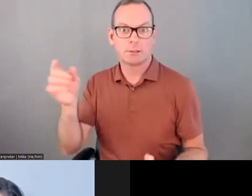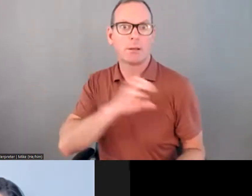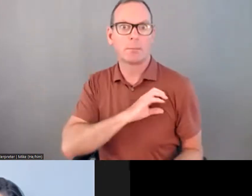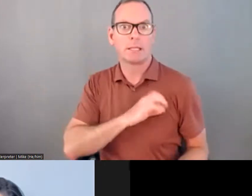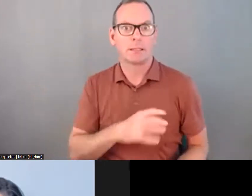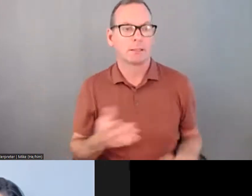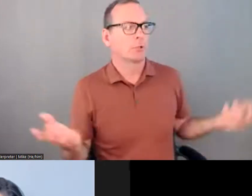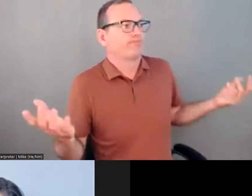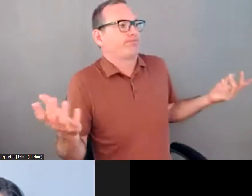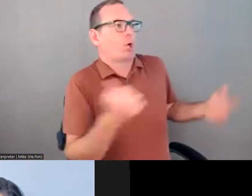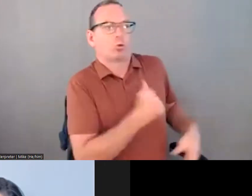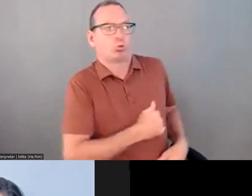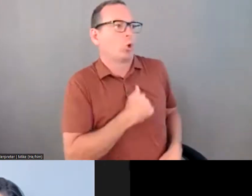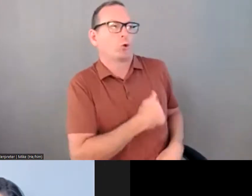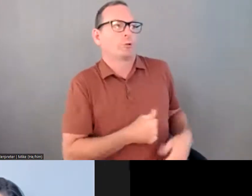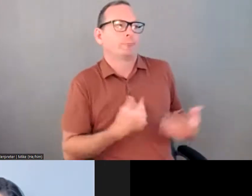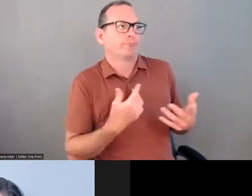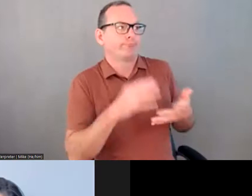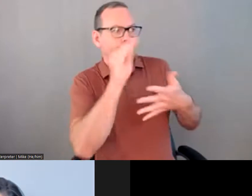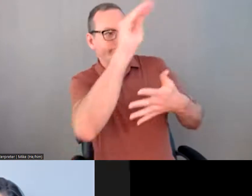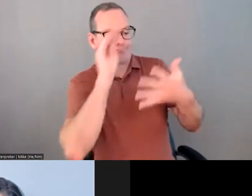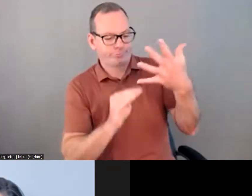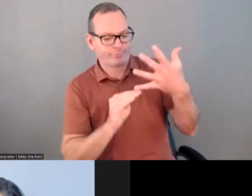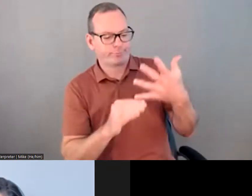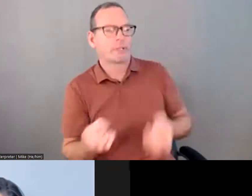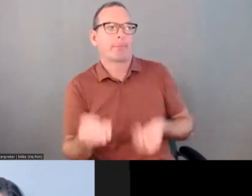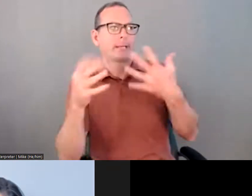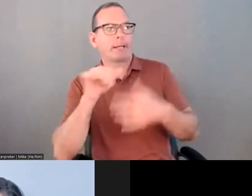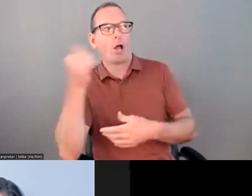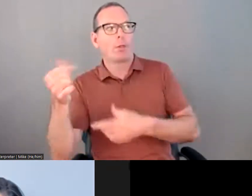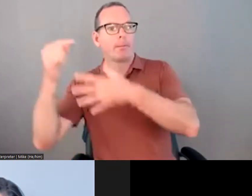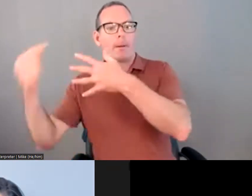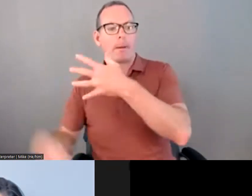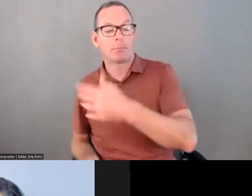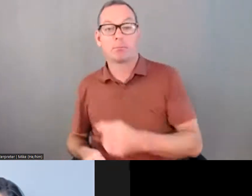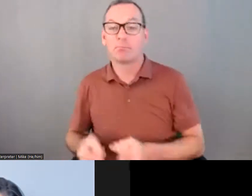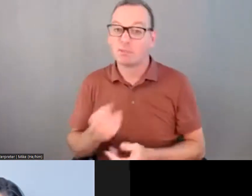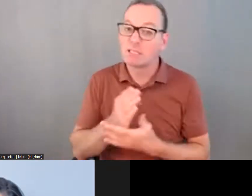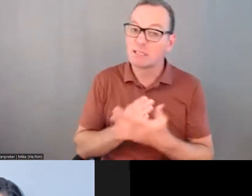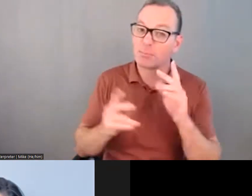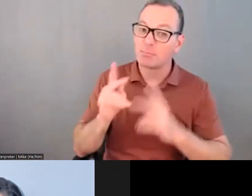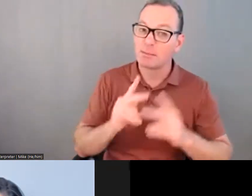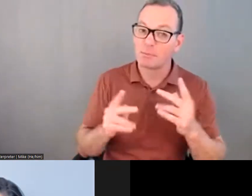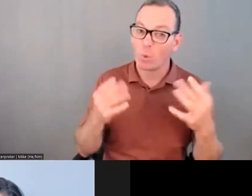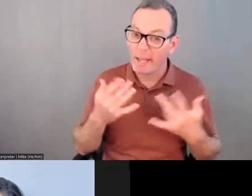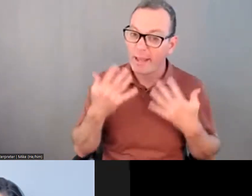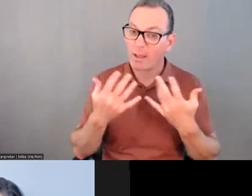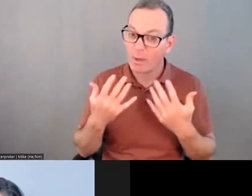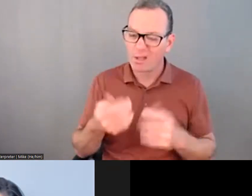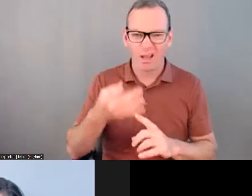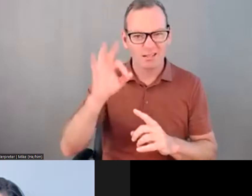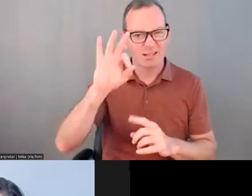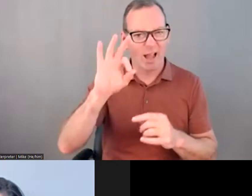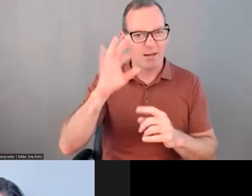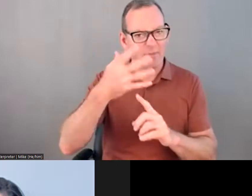they're backlogged with many cases, and some people have waited over 9 months or so. So do police